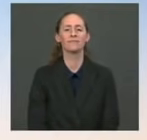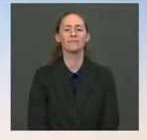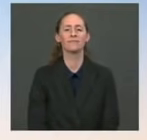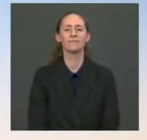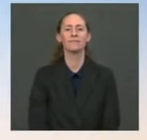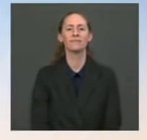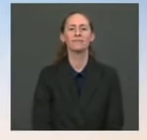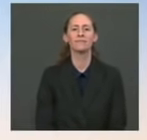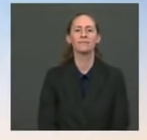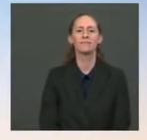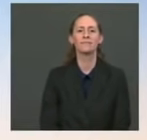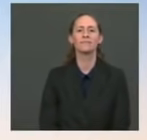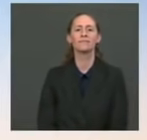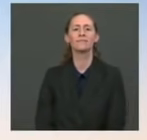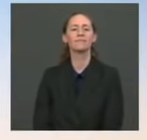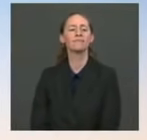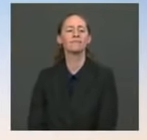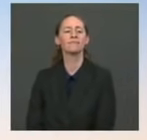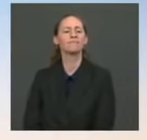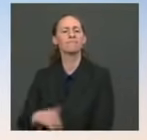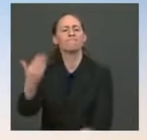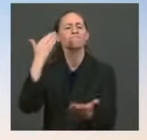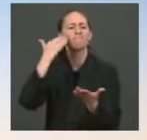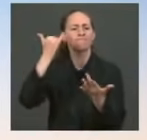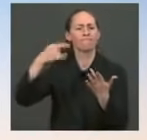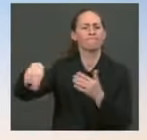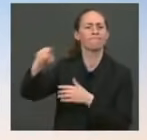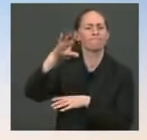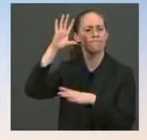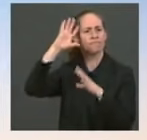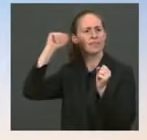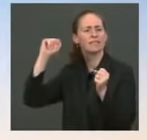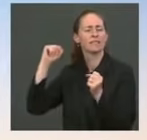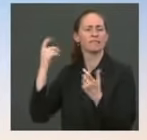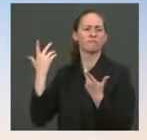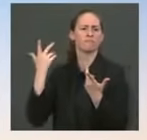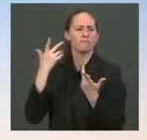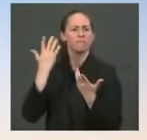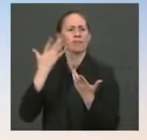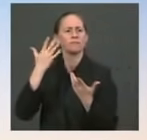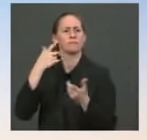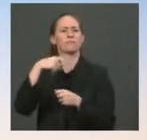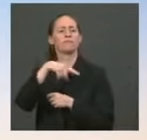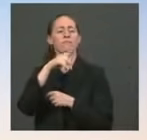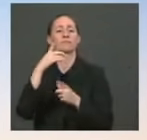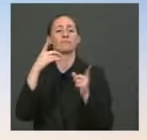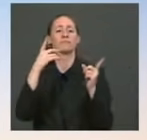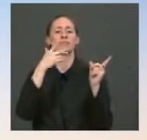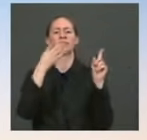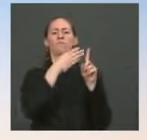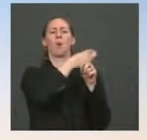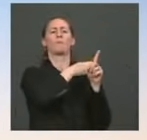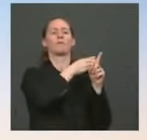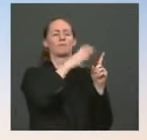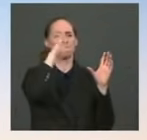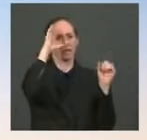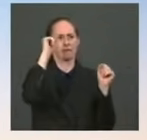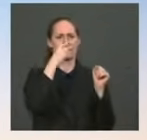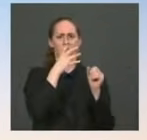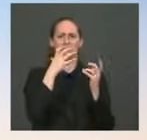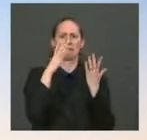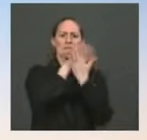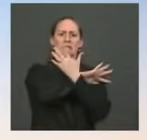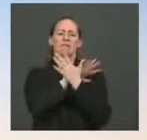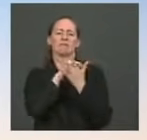to assert executive privilege in the January 6th documents matter, is that a blanket statement, or would you, are you going to evaluate the